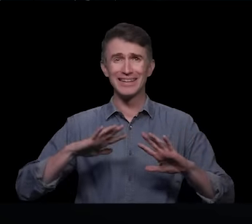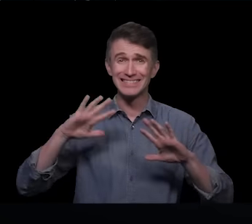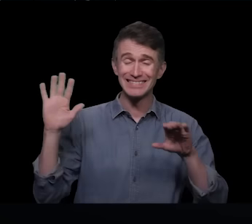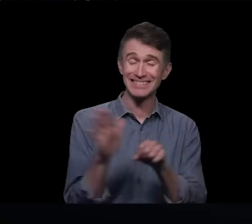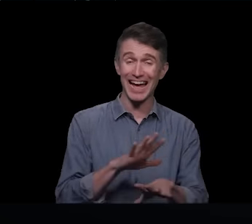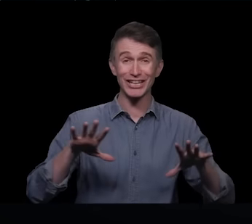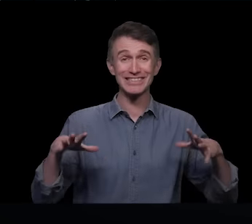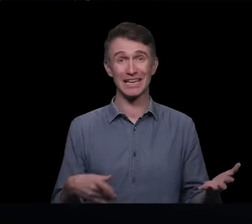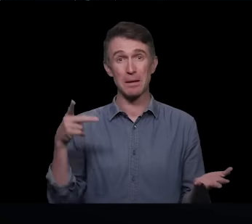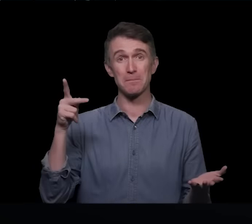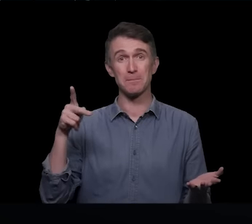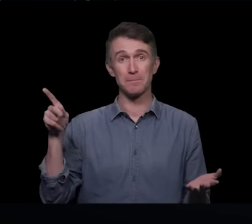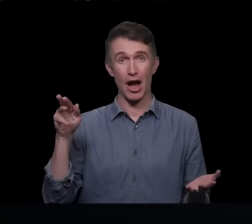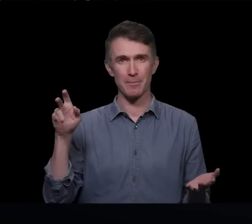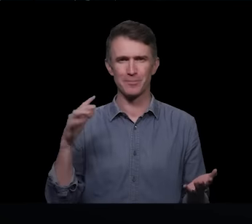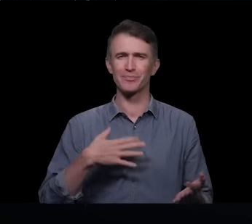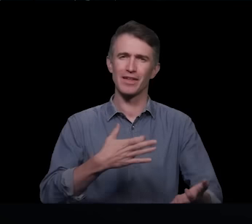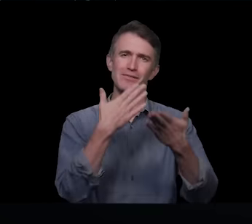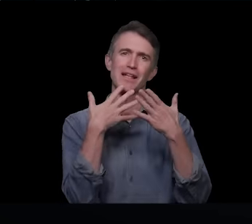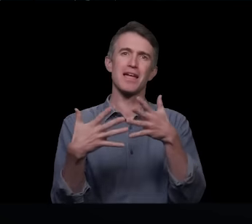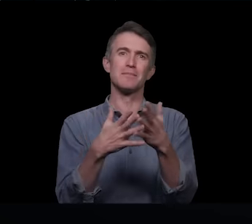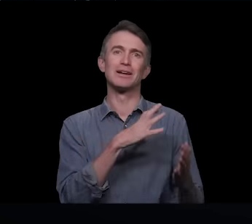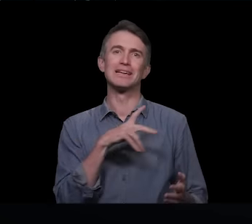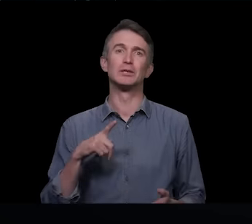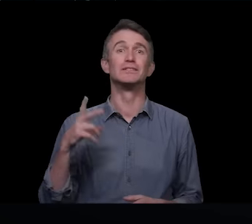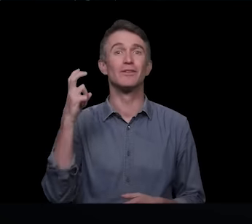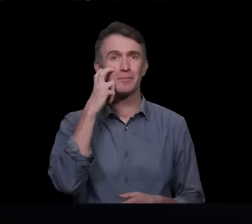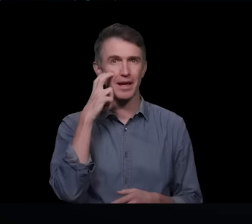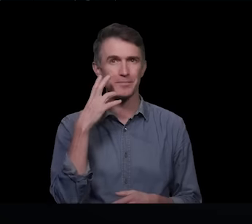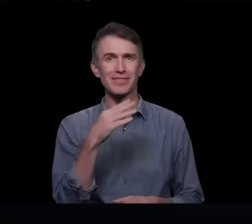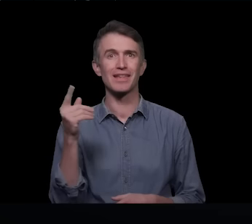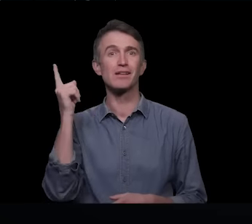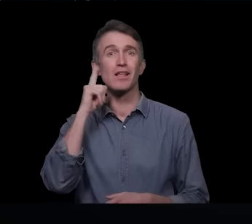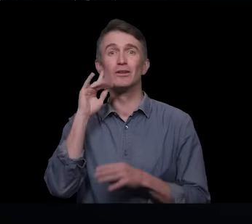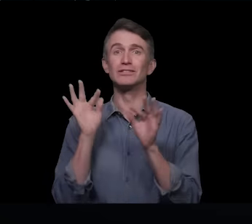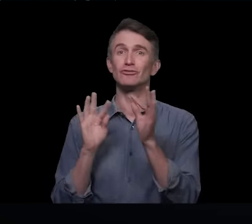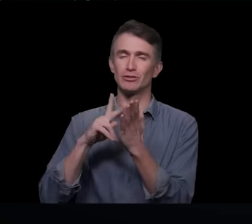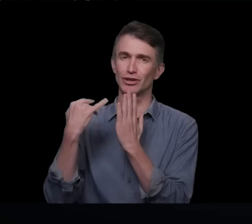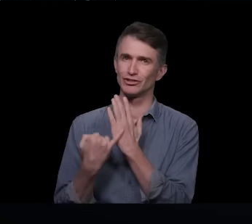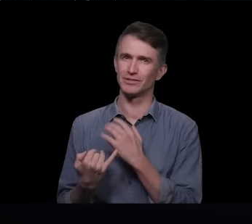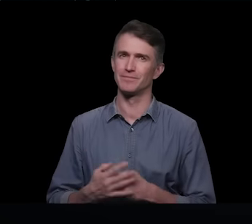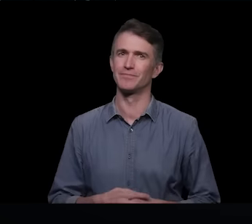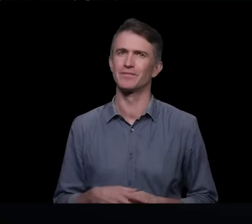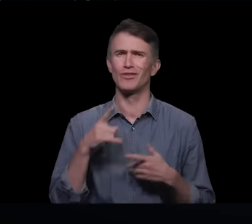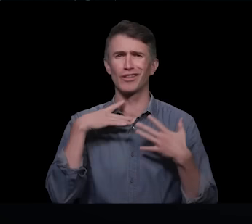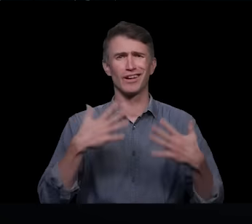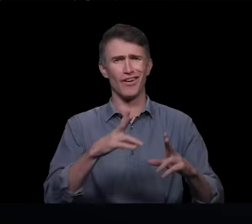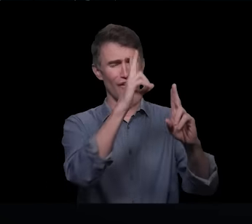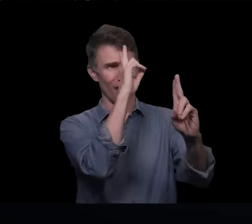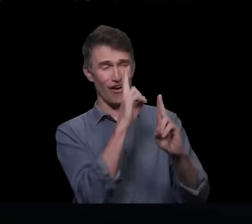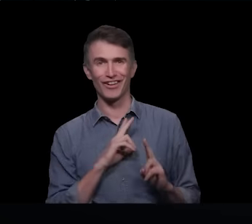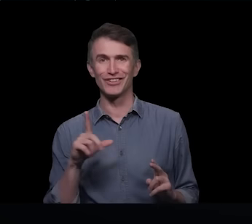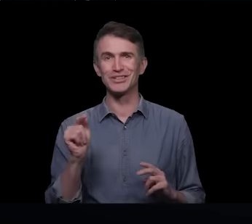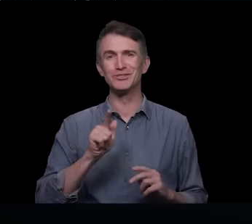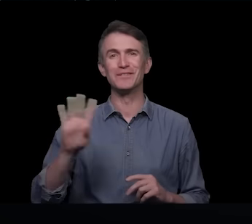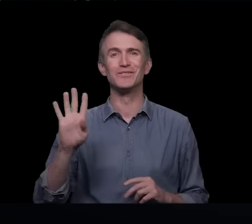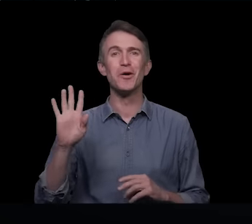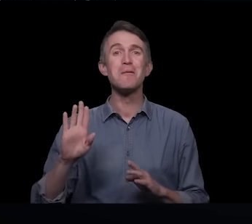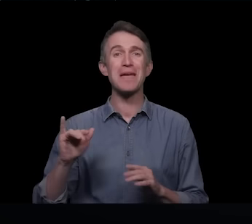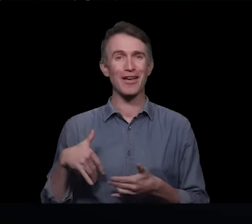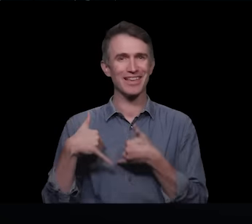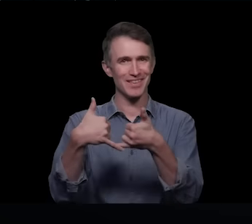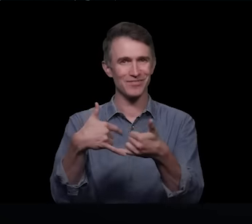our entire team at Paramount, I'd like to thank the American Council of the Blind and the Audio Description Project for the great honor of this